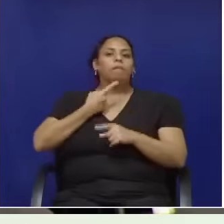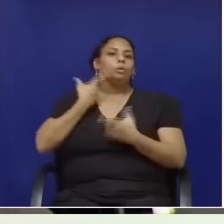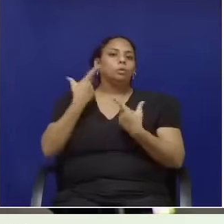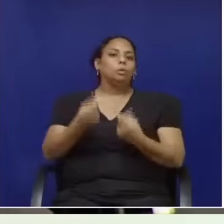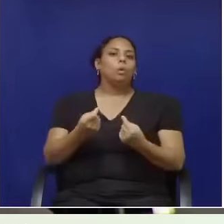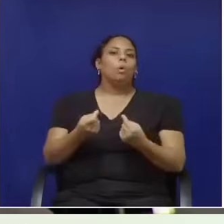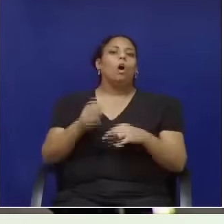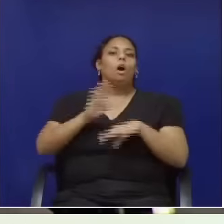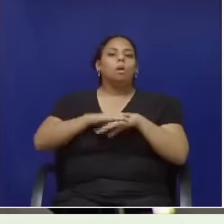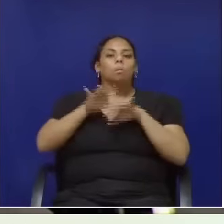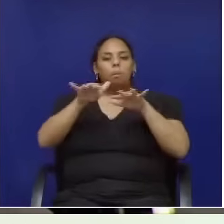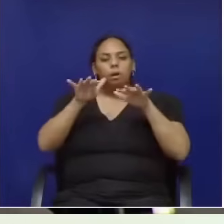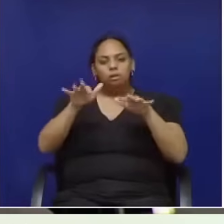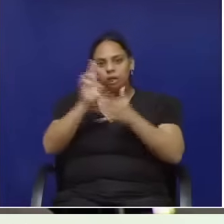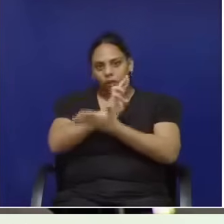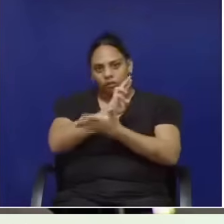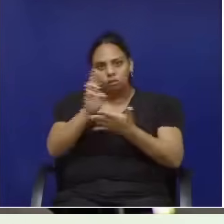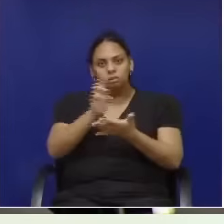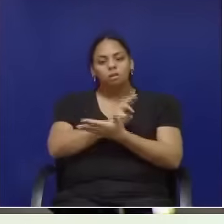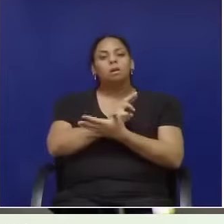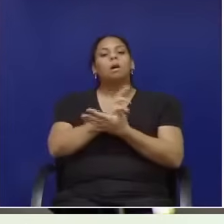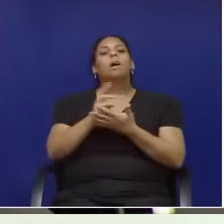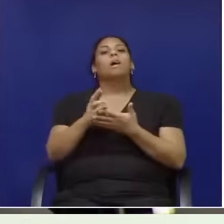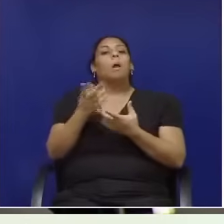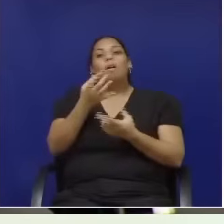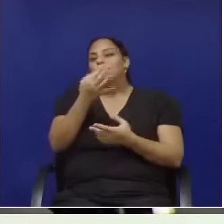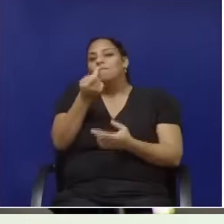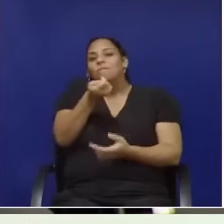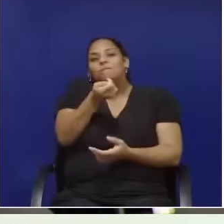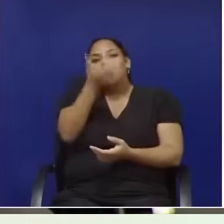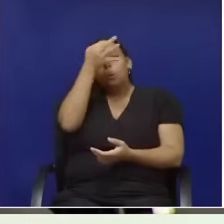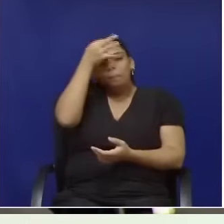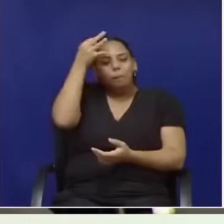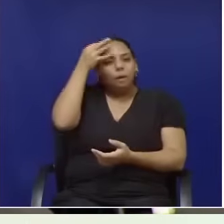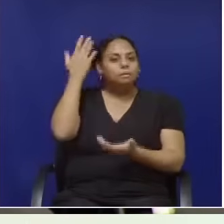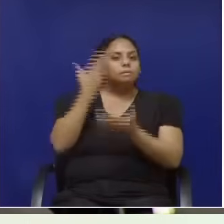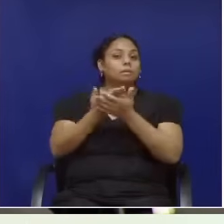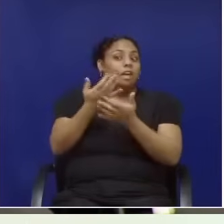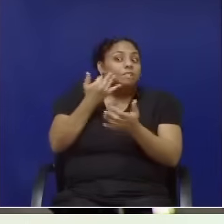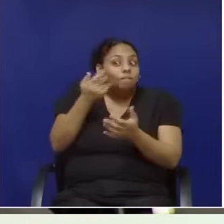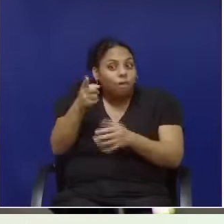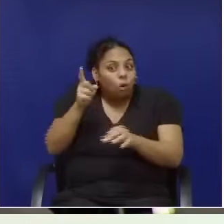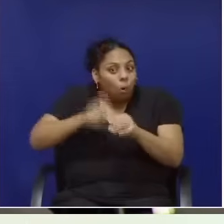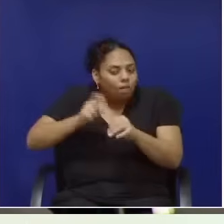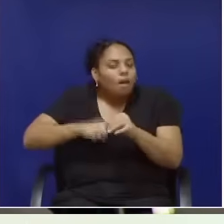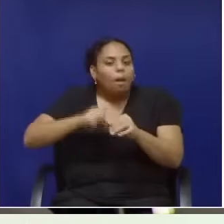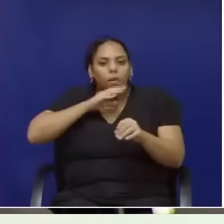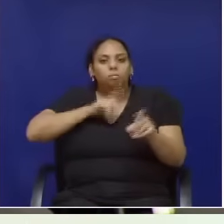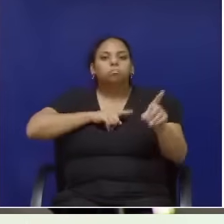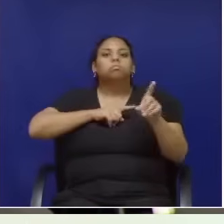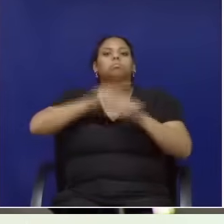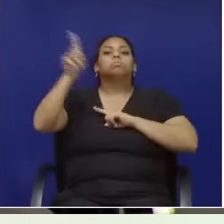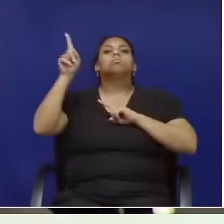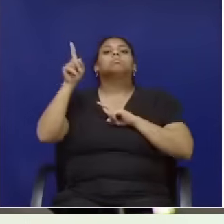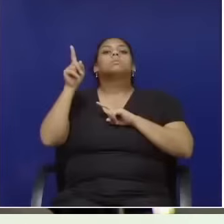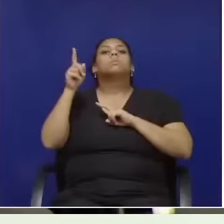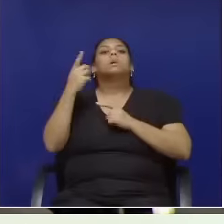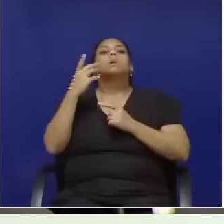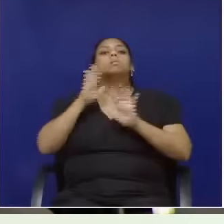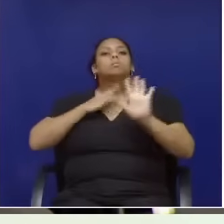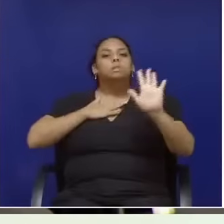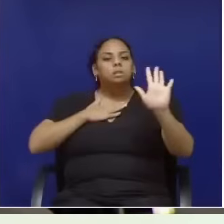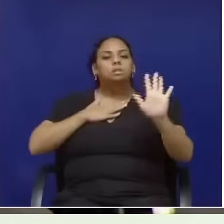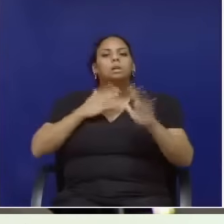the population register, and within a matter of minutes, if they qualify, we are able to reinstate their South African citizenship and update their ID